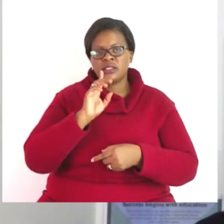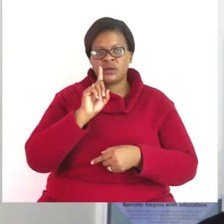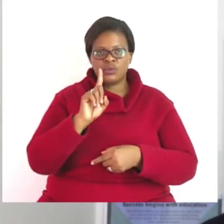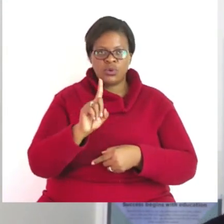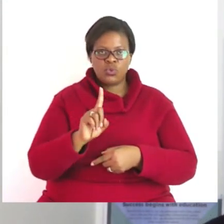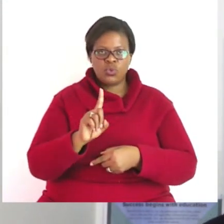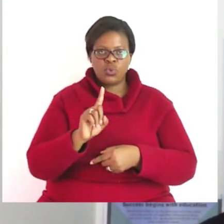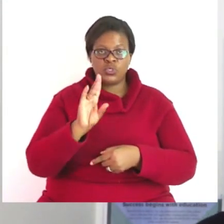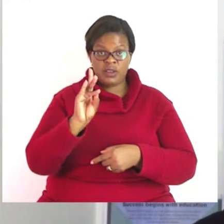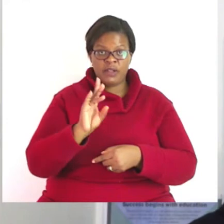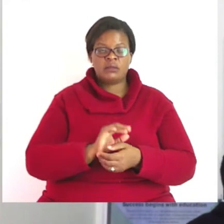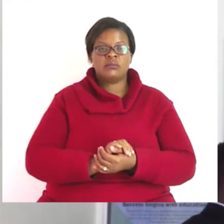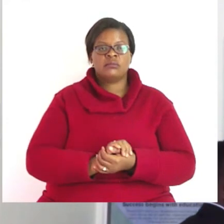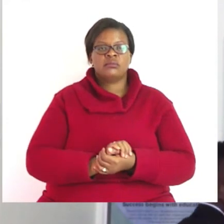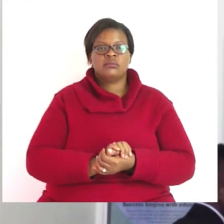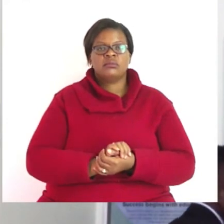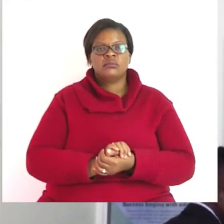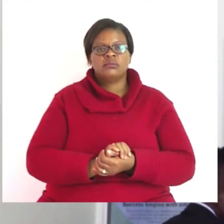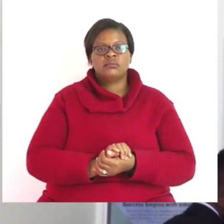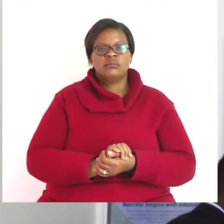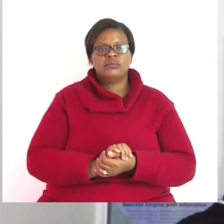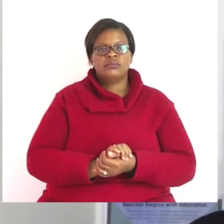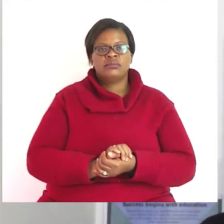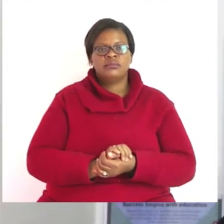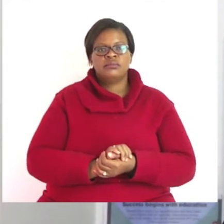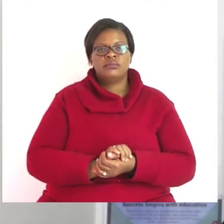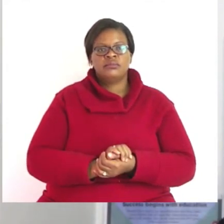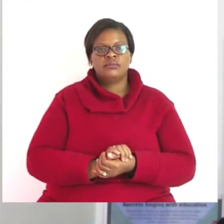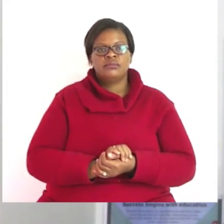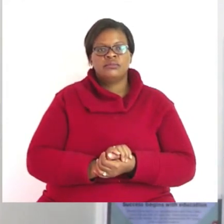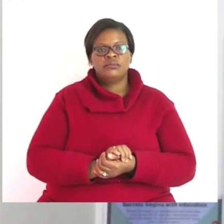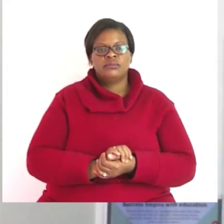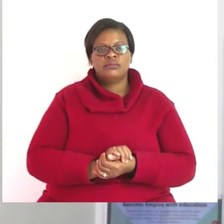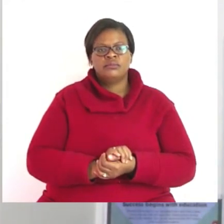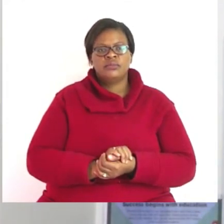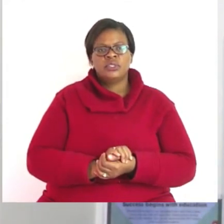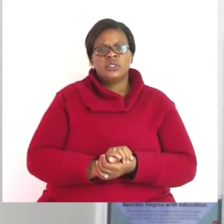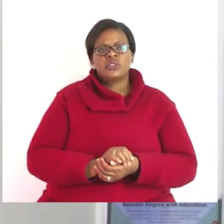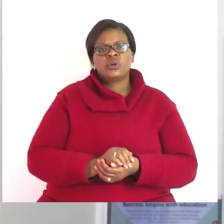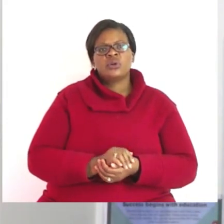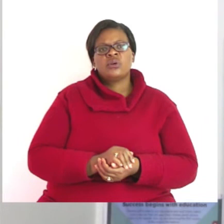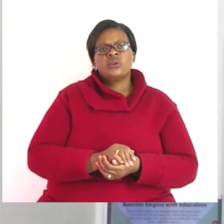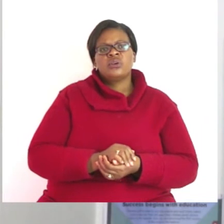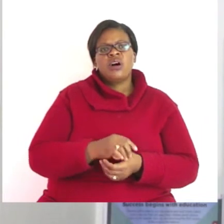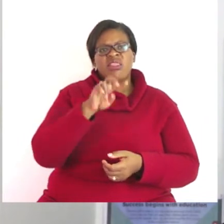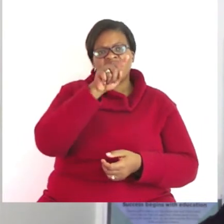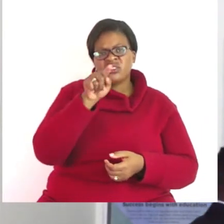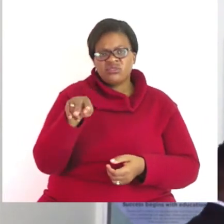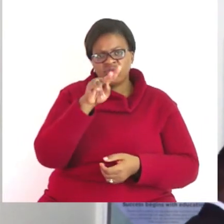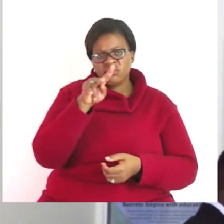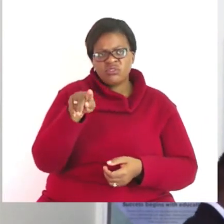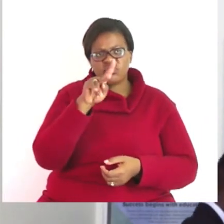I'll get 7. So this is just the same as that.